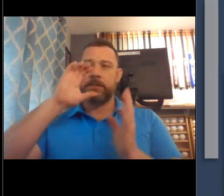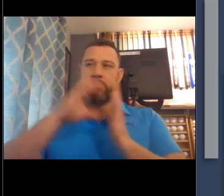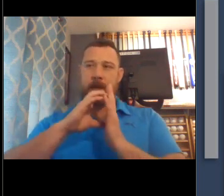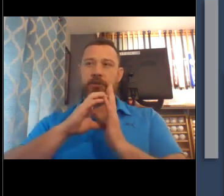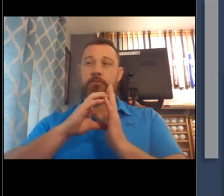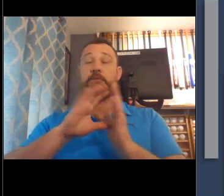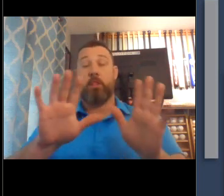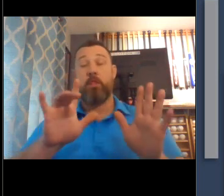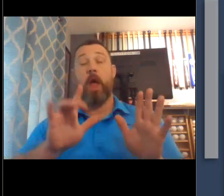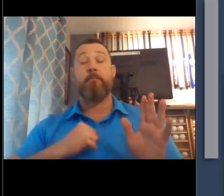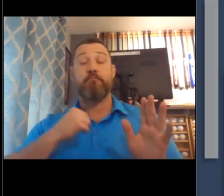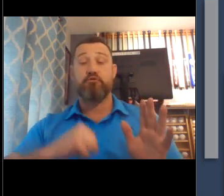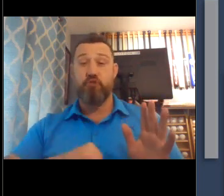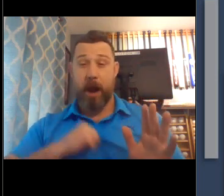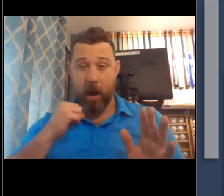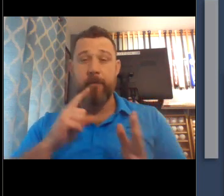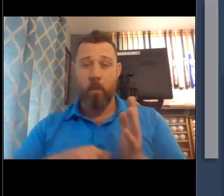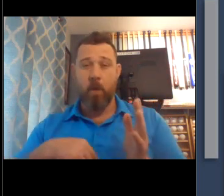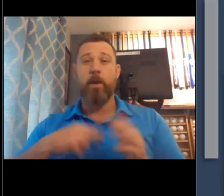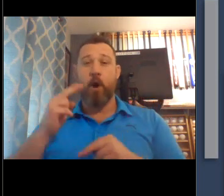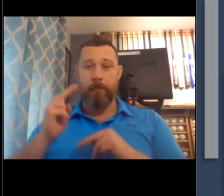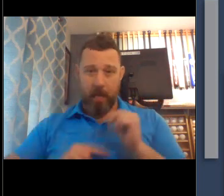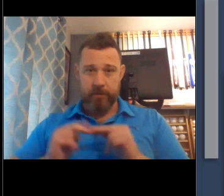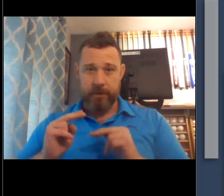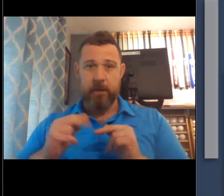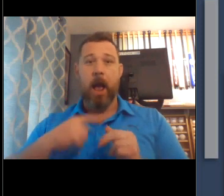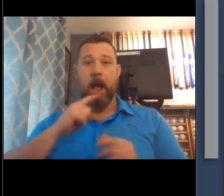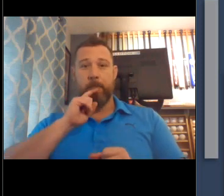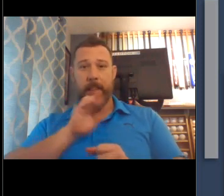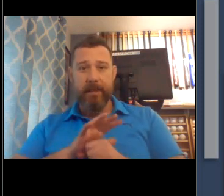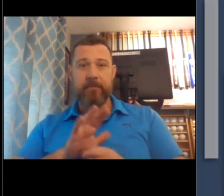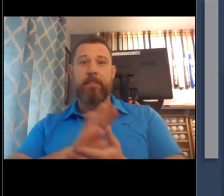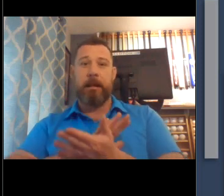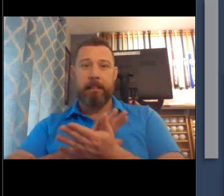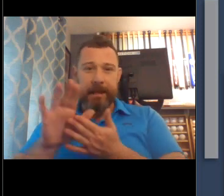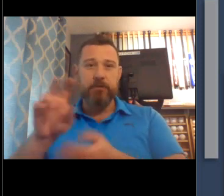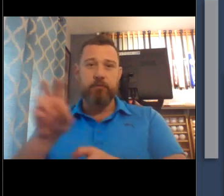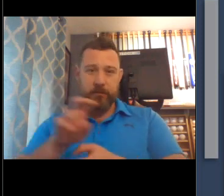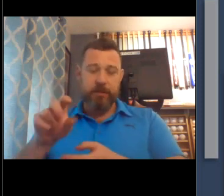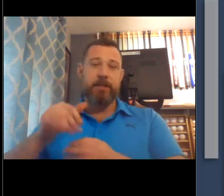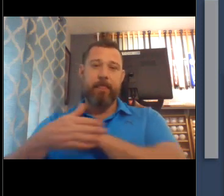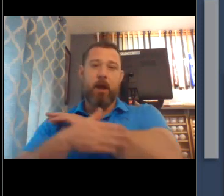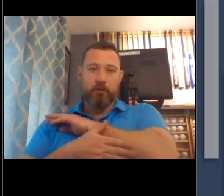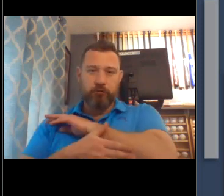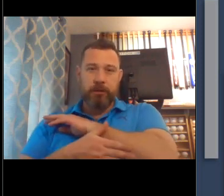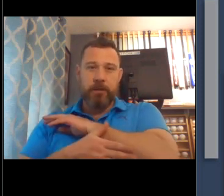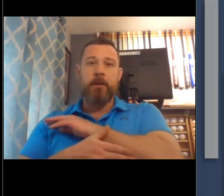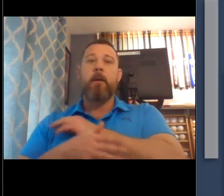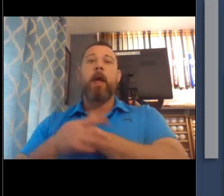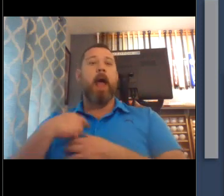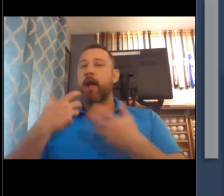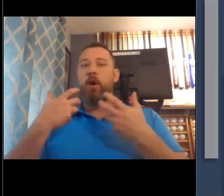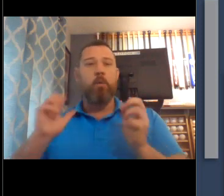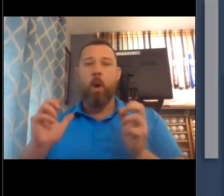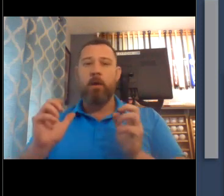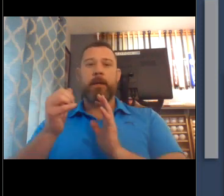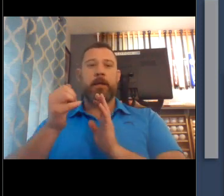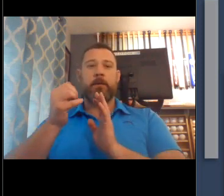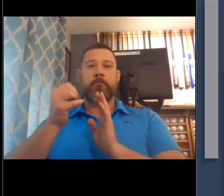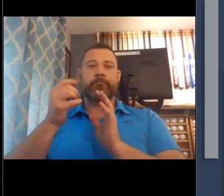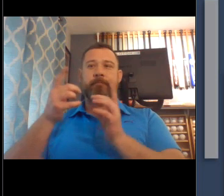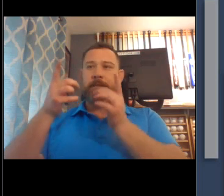what we're building. I'm very proud of what we're building because I believe it's the cleanest transportation project in the country. And I do not want to be defined by